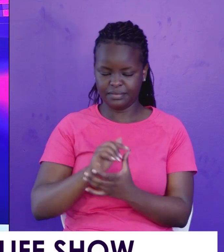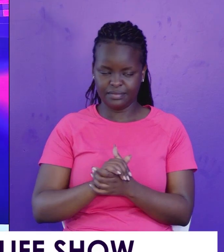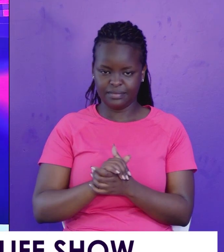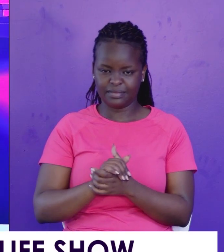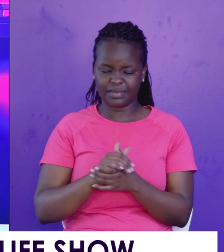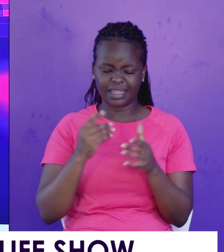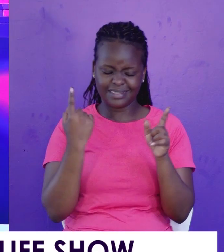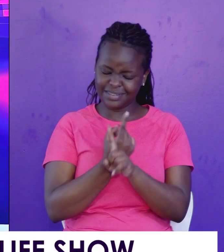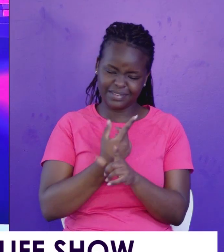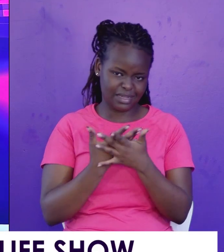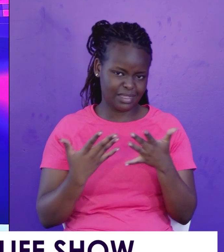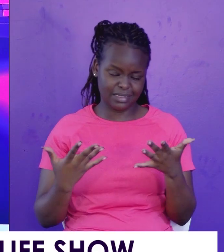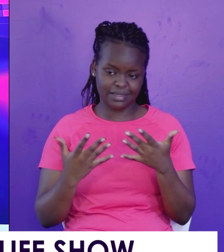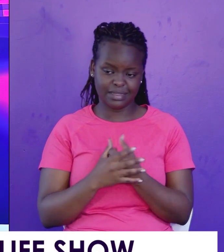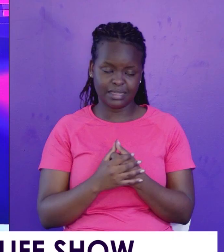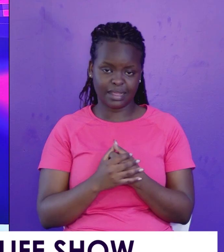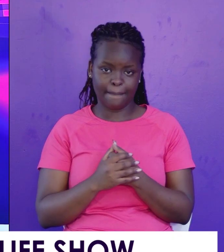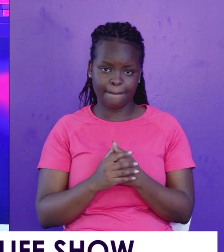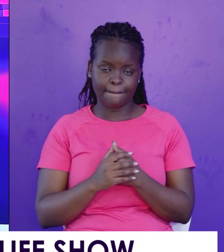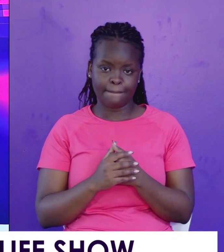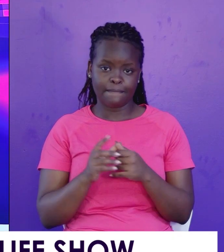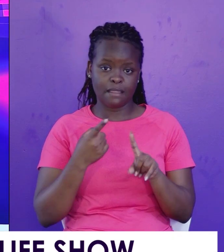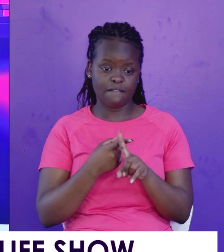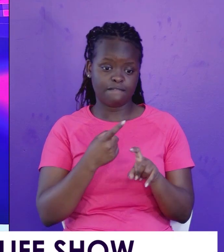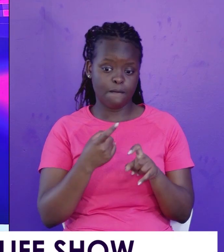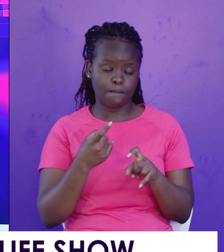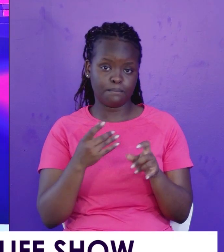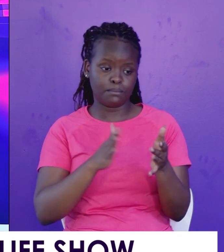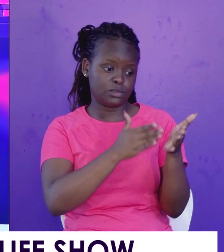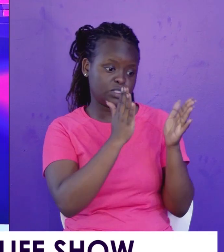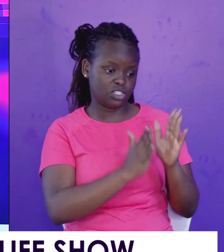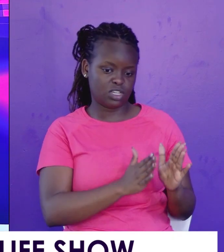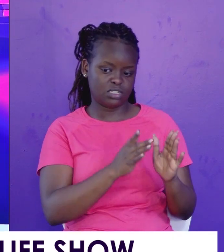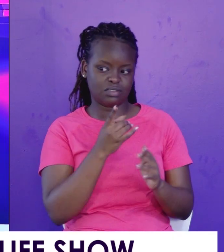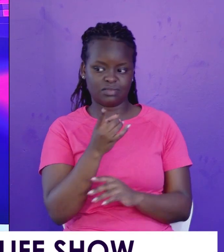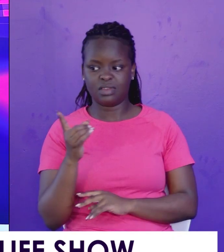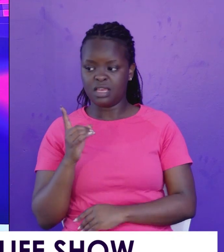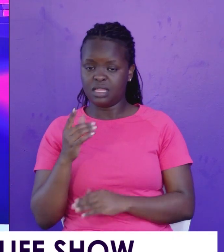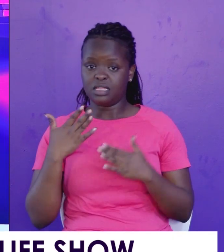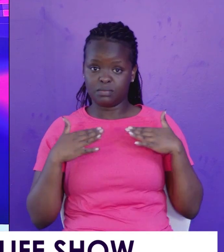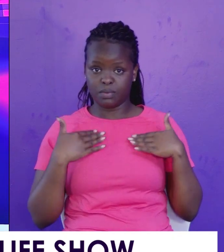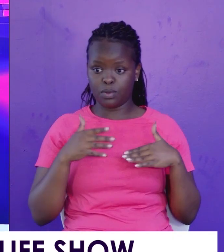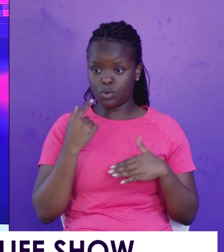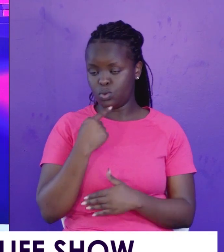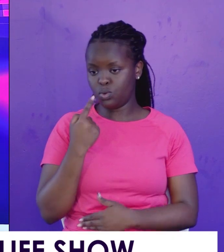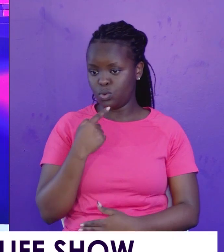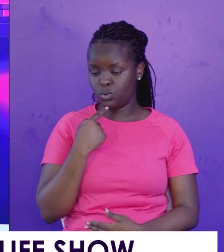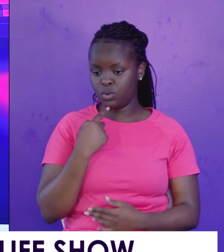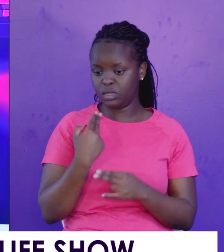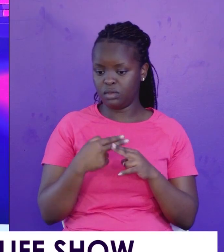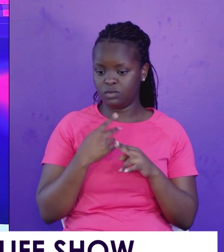know. And you know, it comes from even musicians, comes from these people who are, what do you call it,